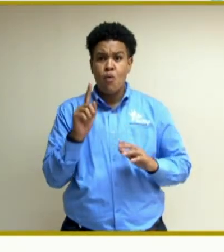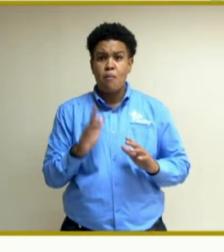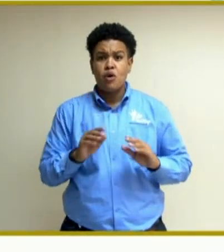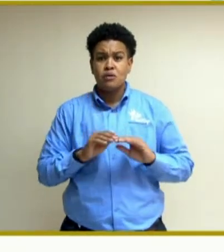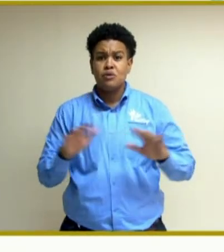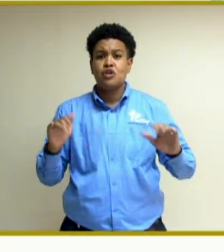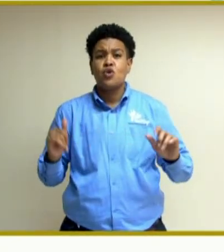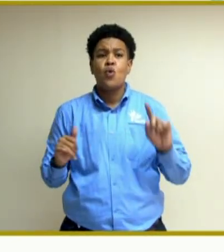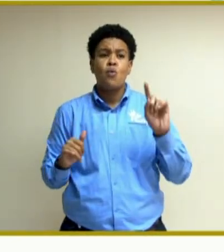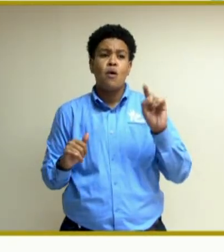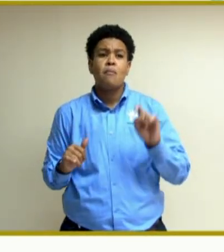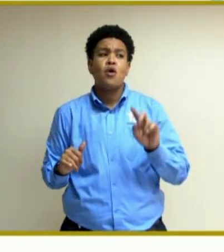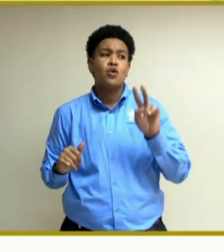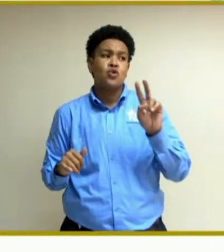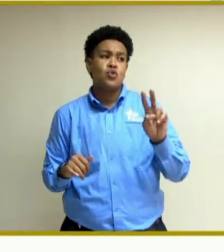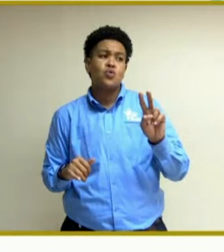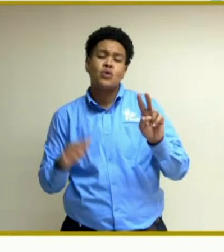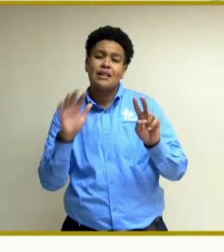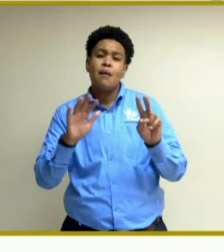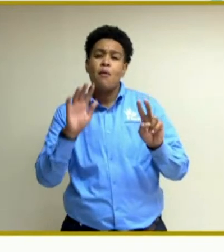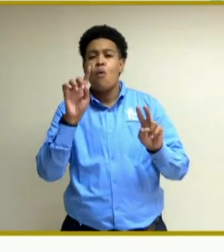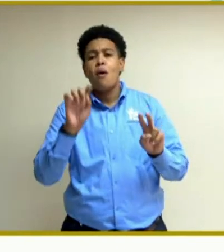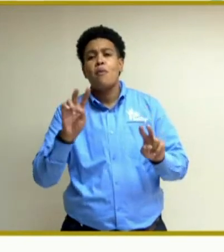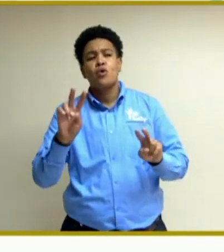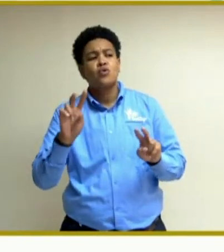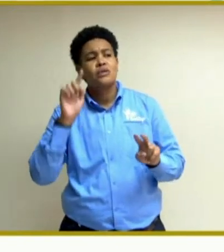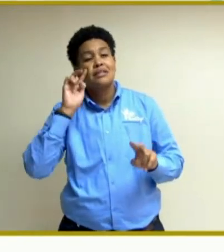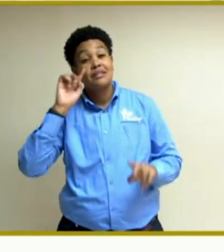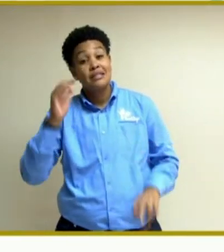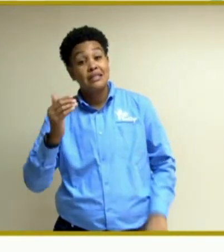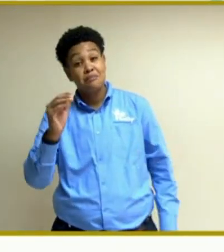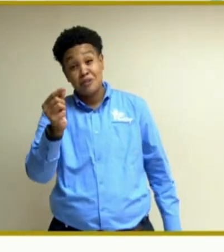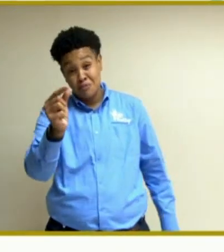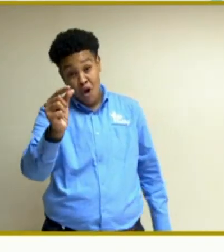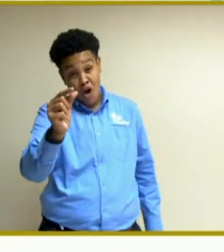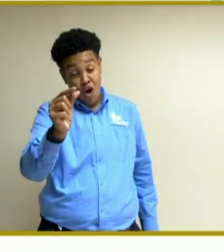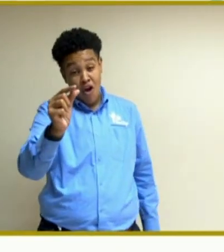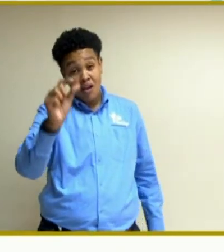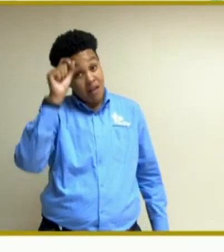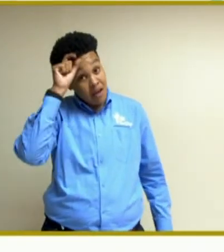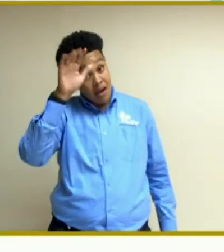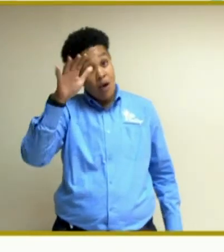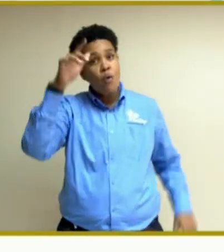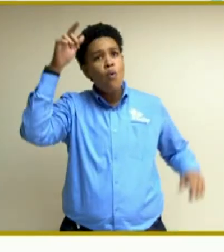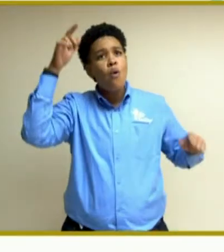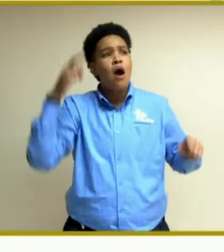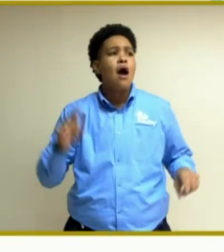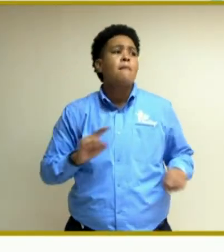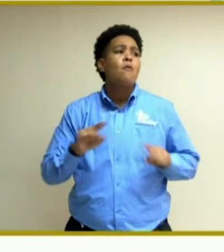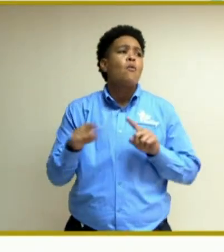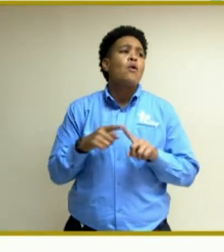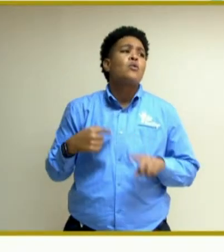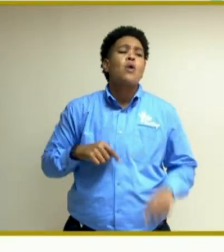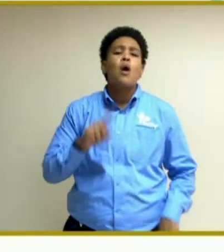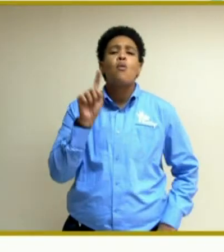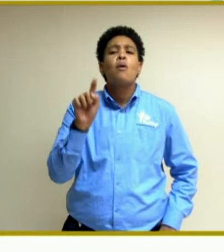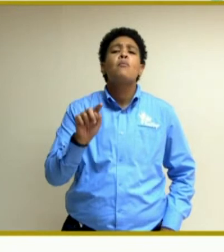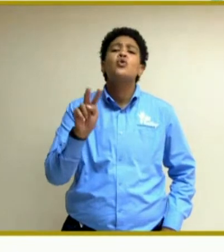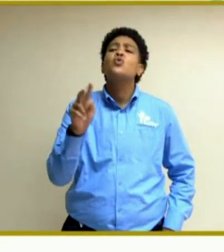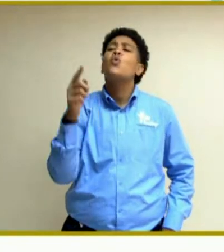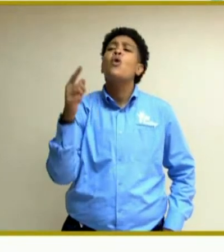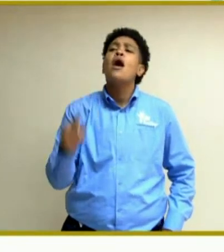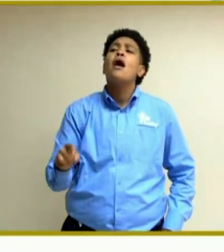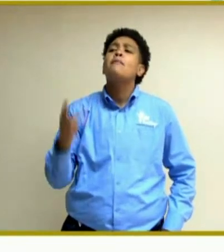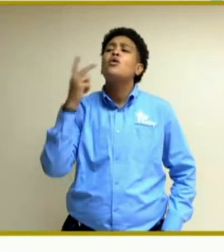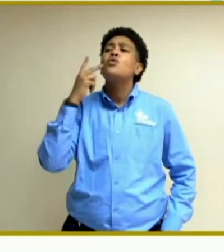about 1.2 thereabouts. It seems small, but what happens when we're at 1.2? If we look